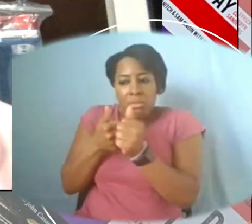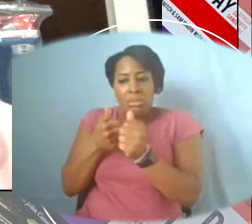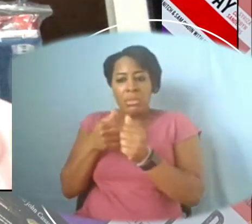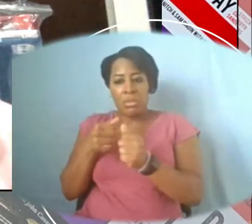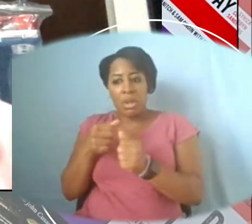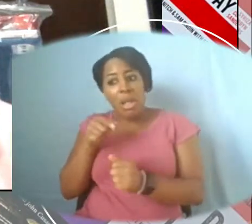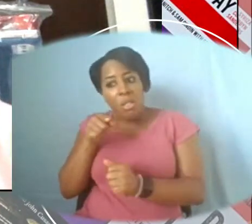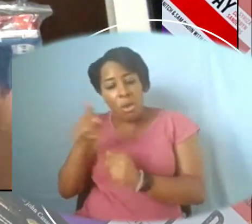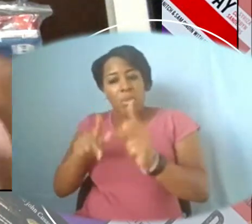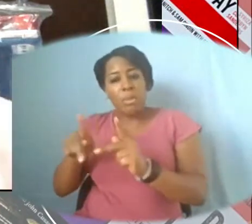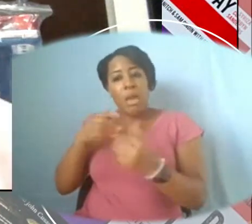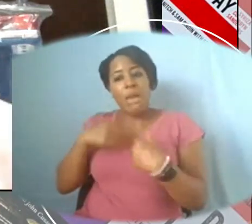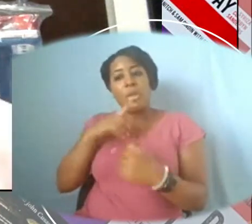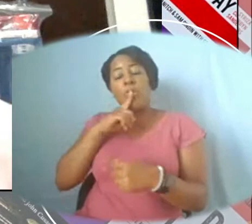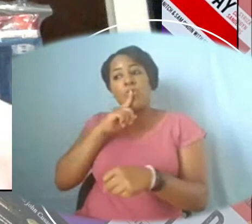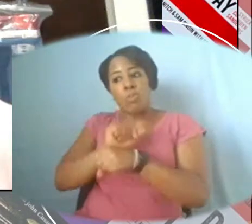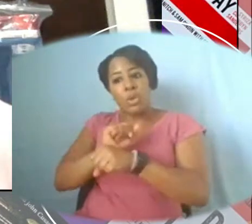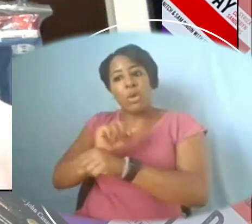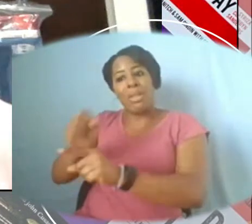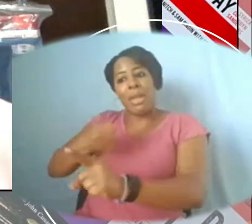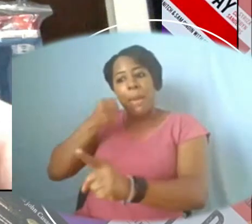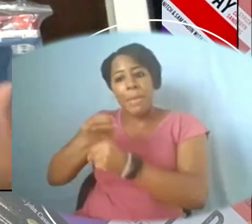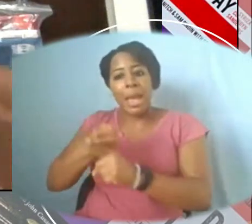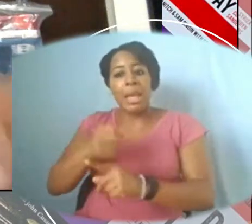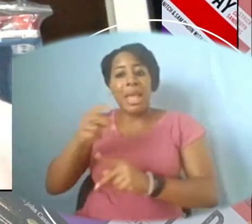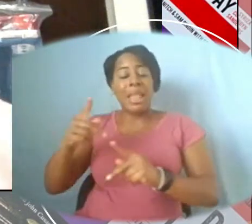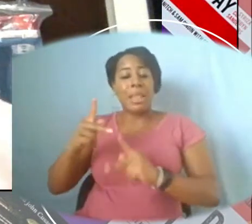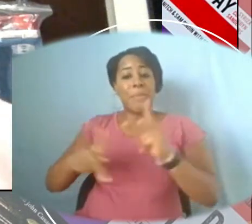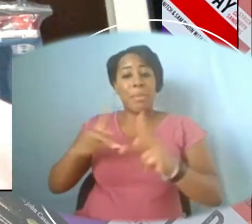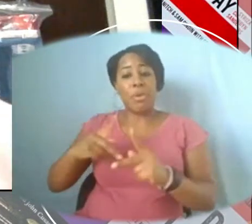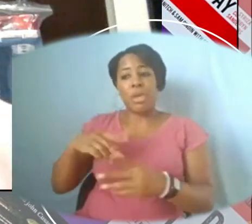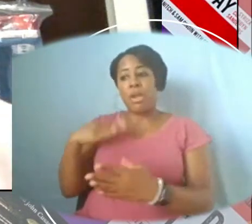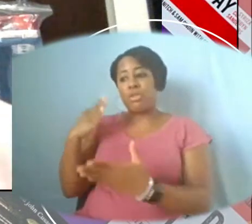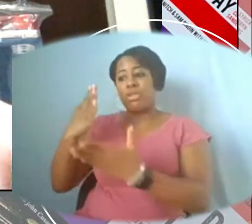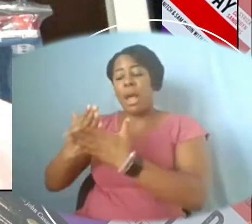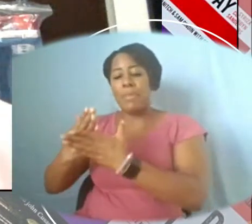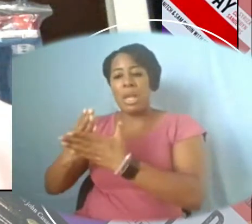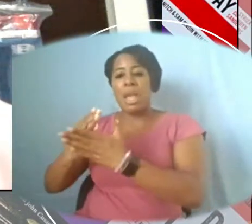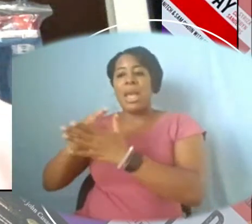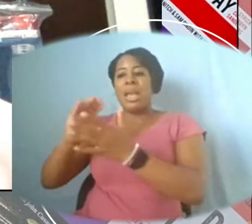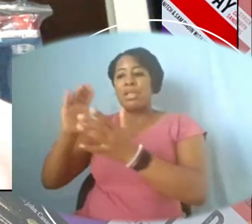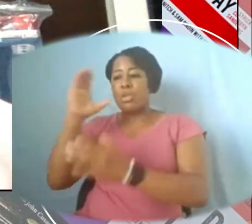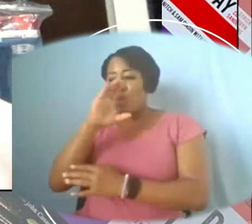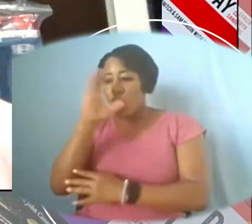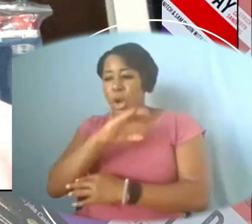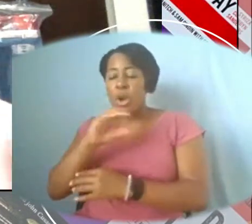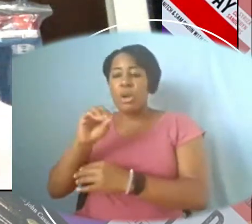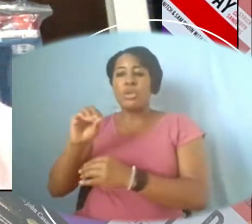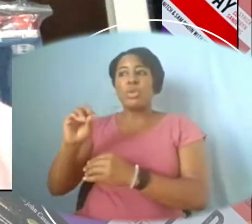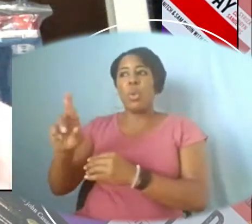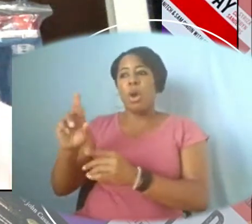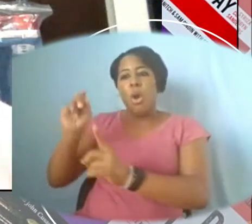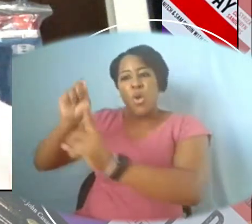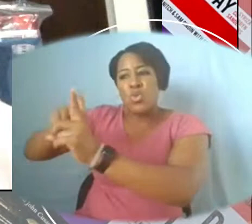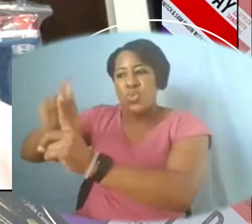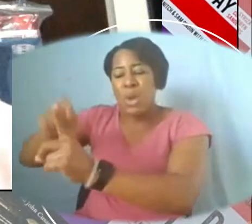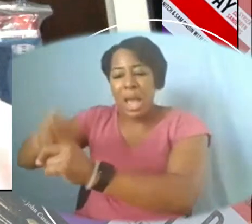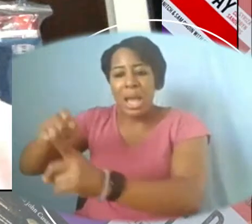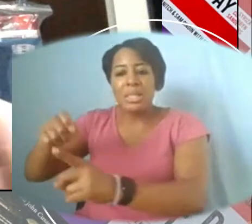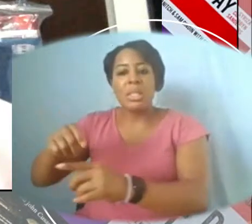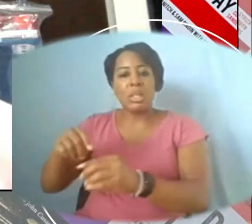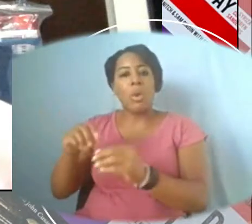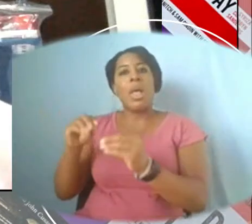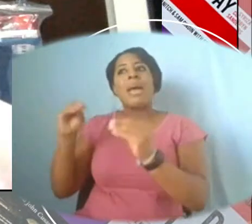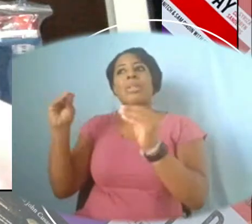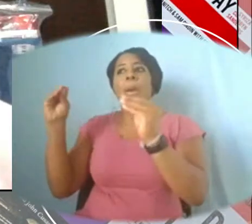and people who are being stopped and frisked in DC, people who are being harassed by the police at every turn, and then which is leading to further